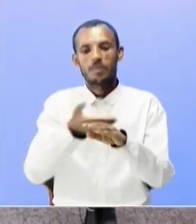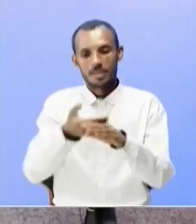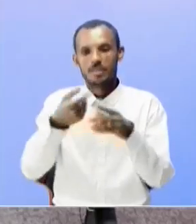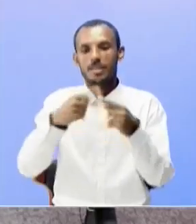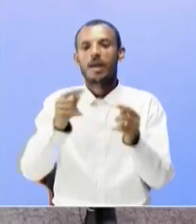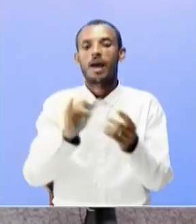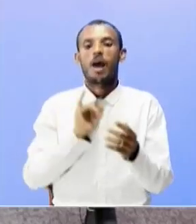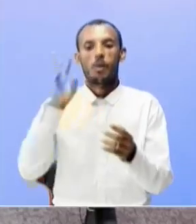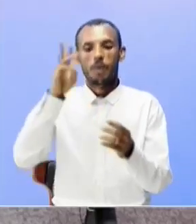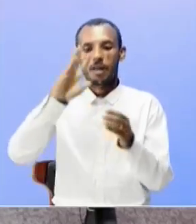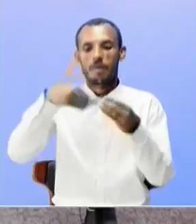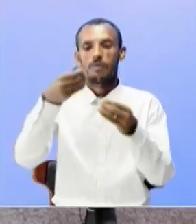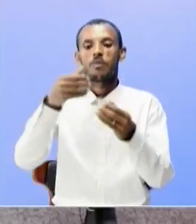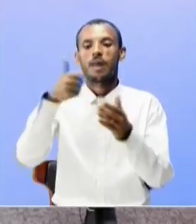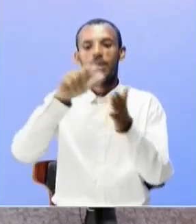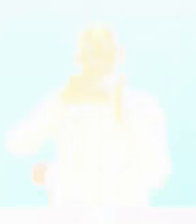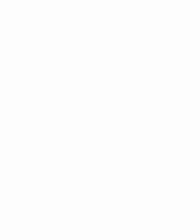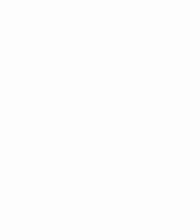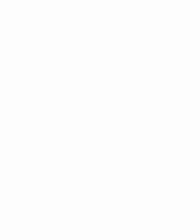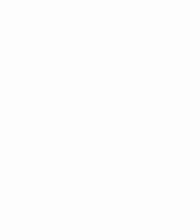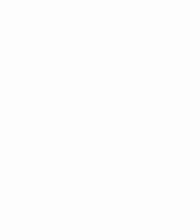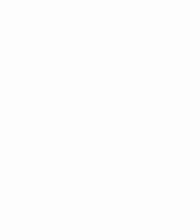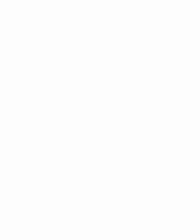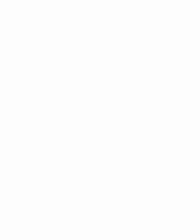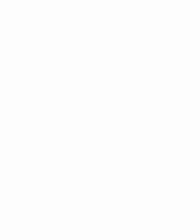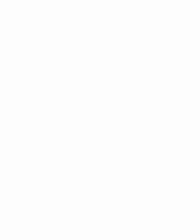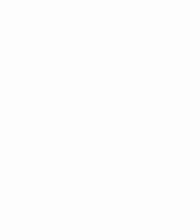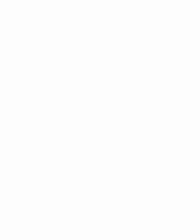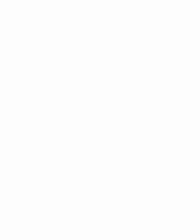give you 10 seconds for this question.